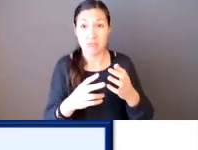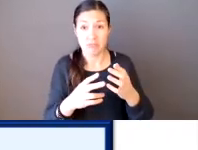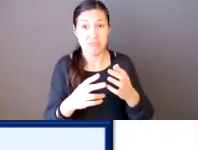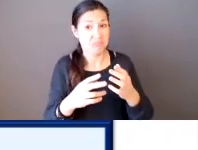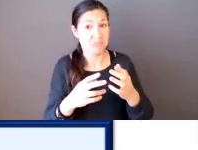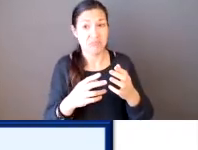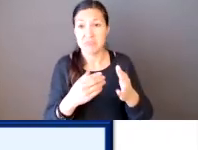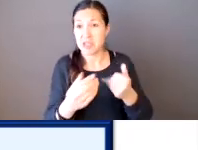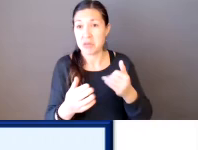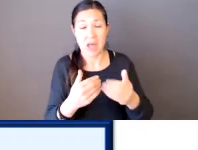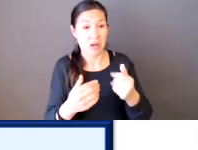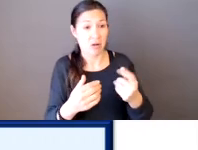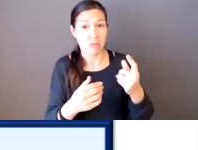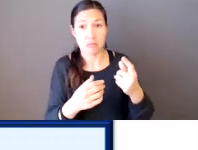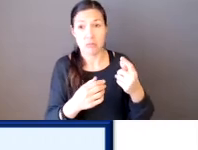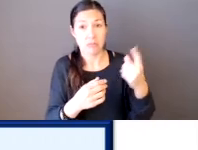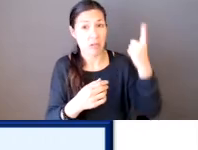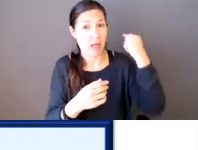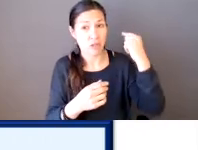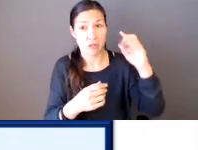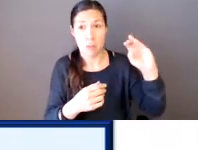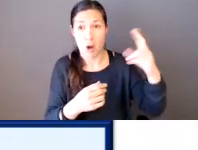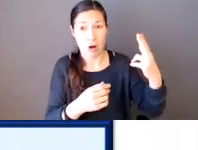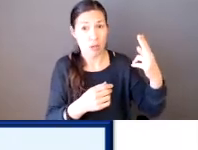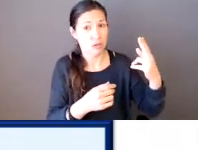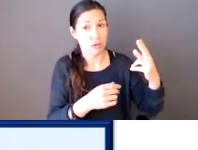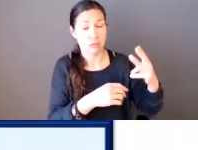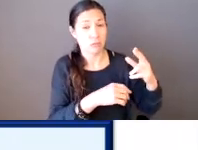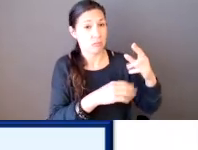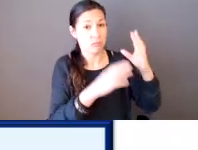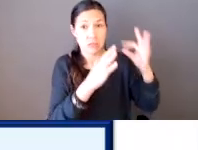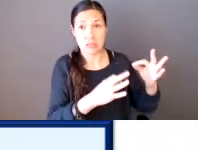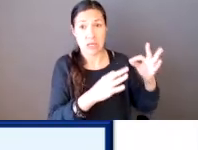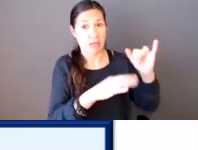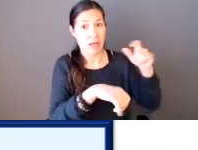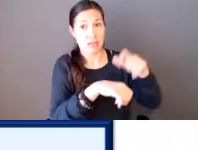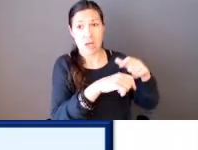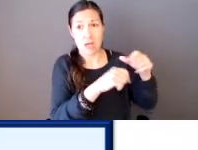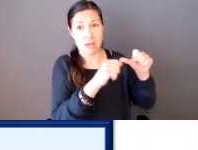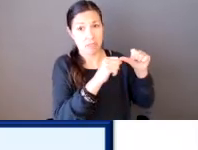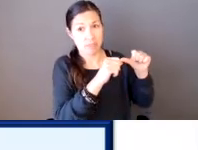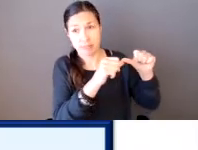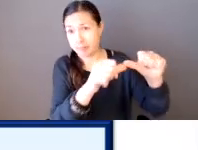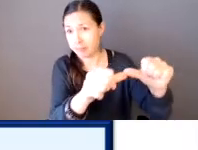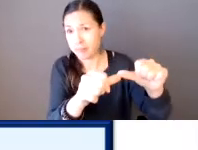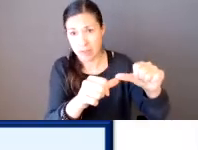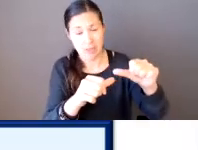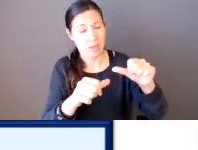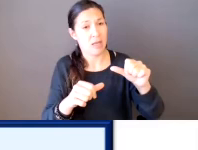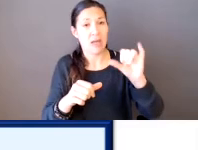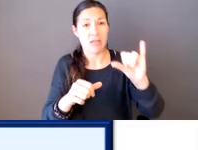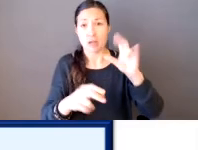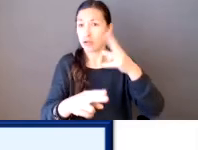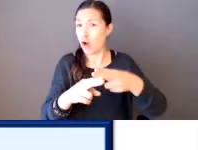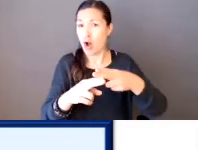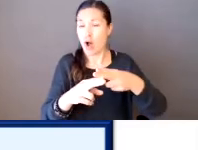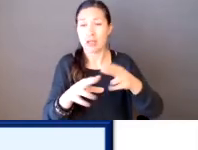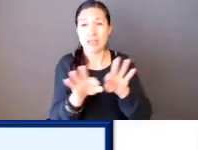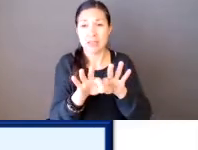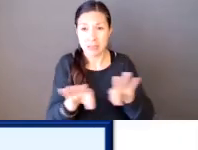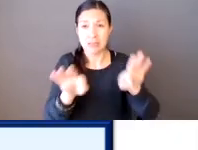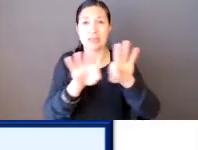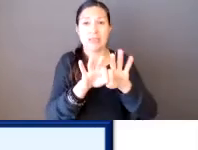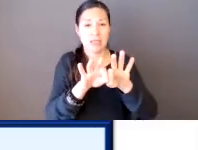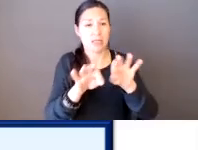was identified and remains an essential program as dictated by the governor of Massachusetts.